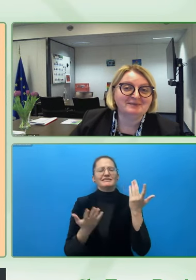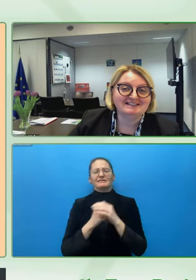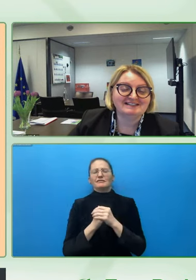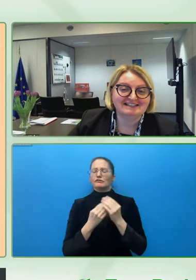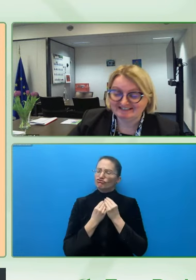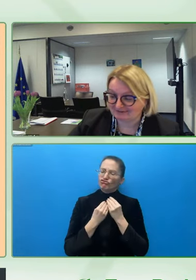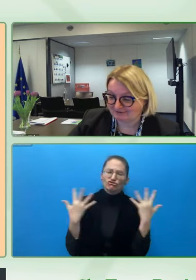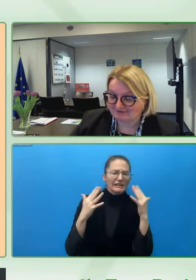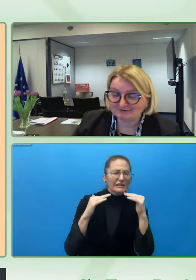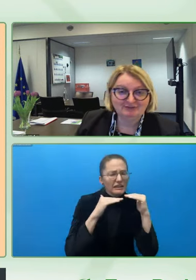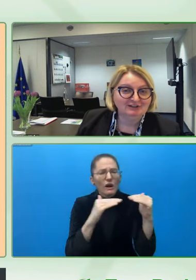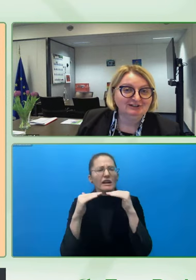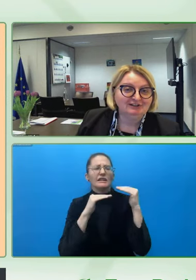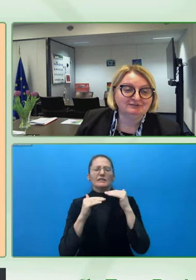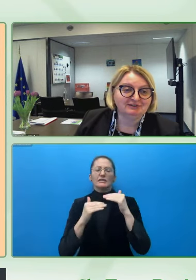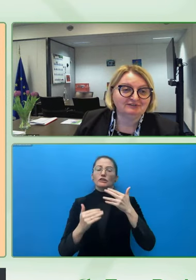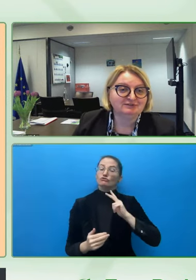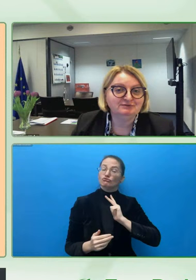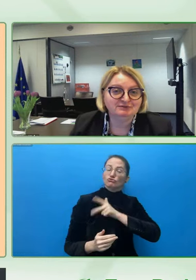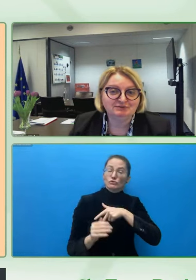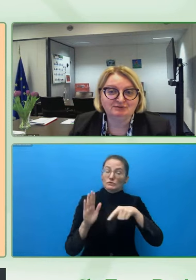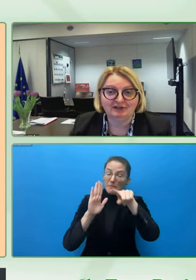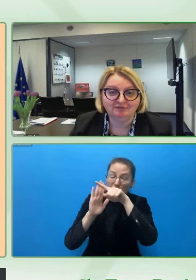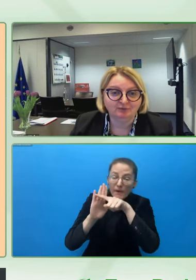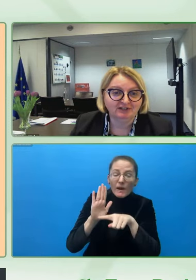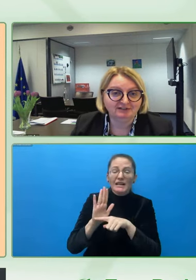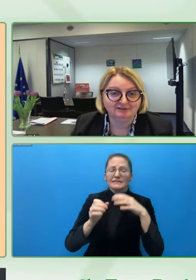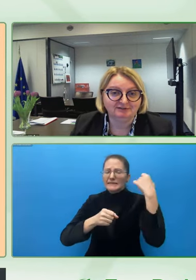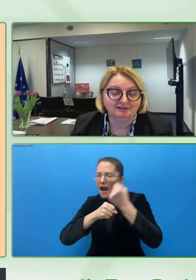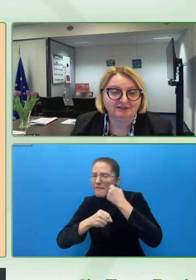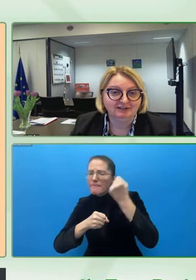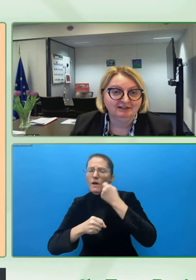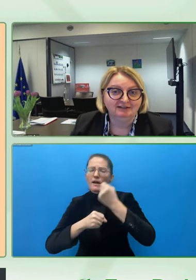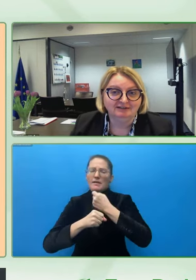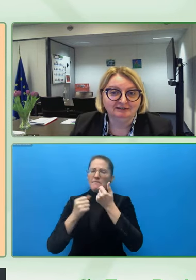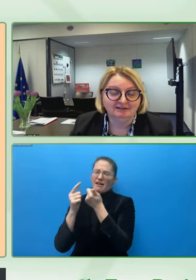Thank you very much, and also good afternoon to everyone,